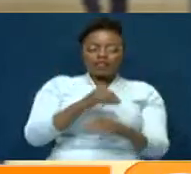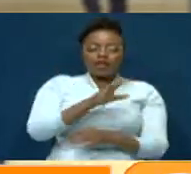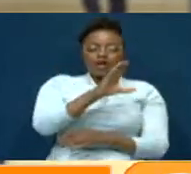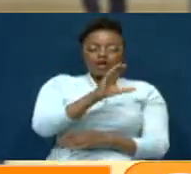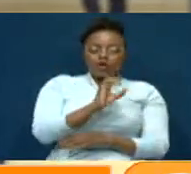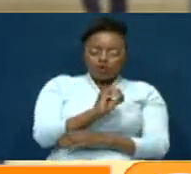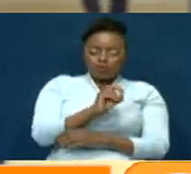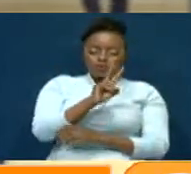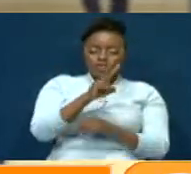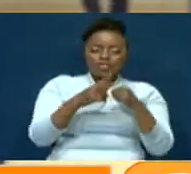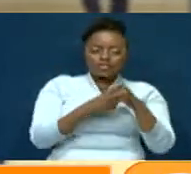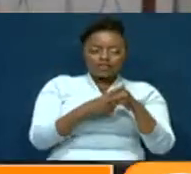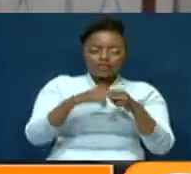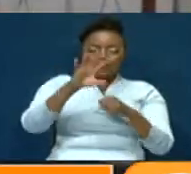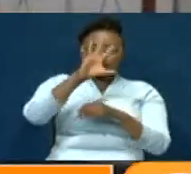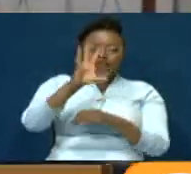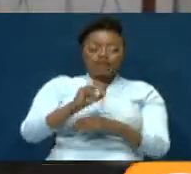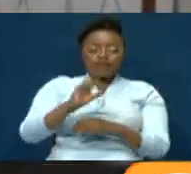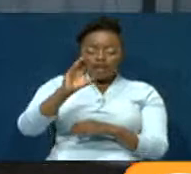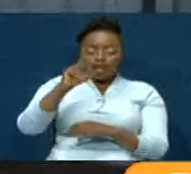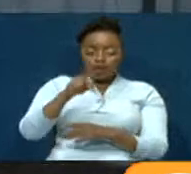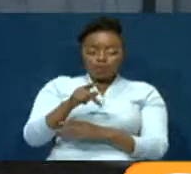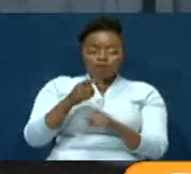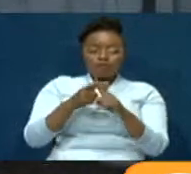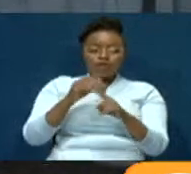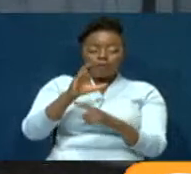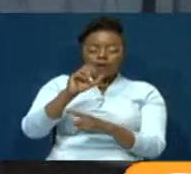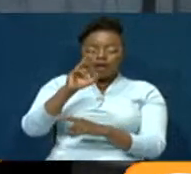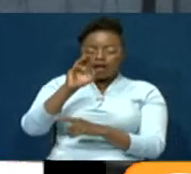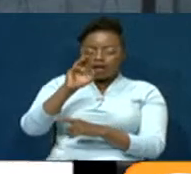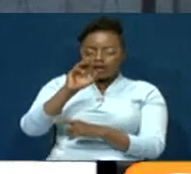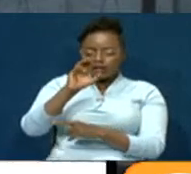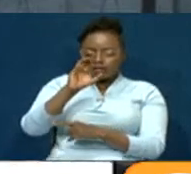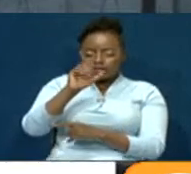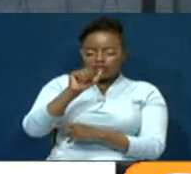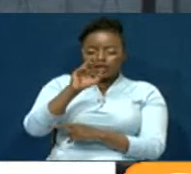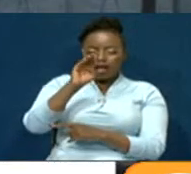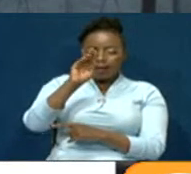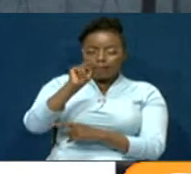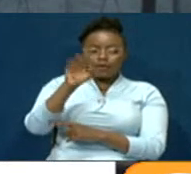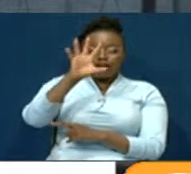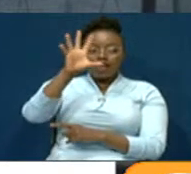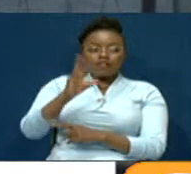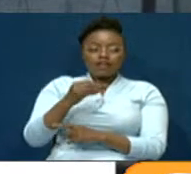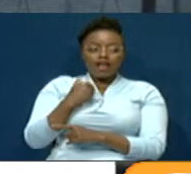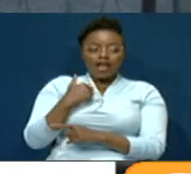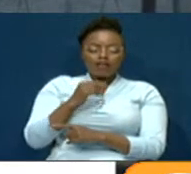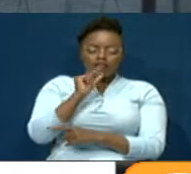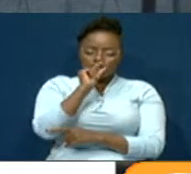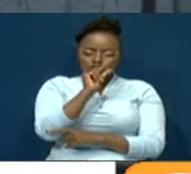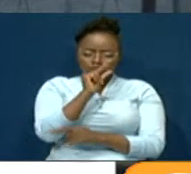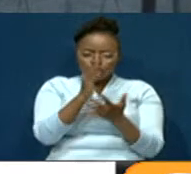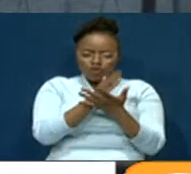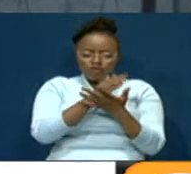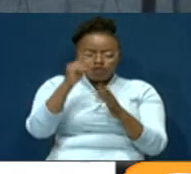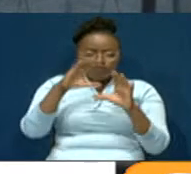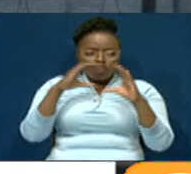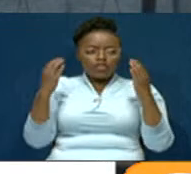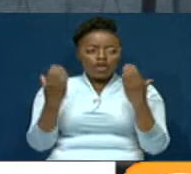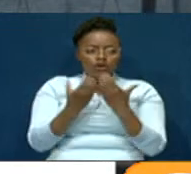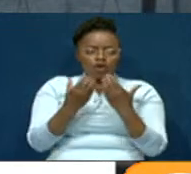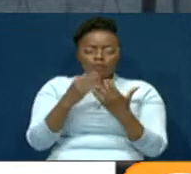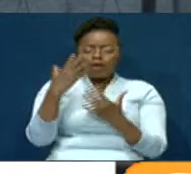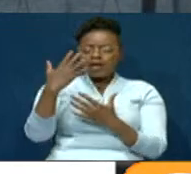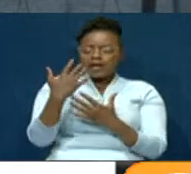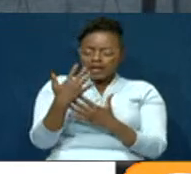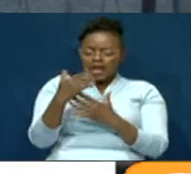COP27 is going to be an African COP. According to Carbon Disclosure Project report, Africa accounts for the smallest share of global greenhouse